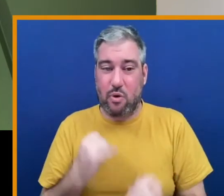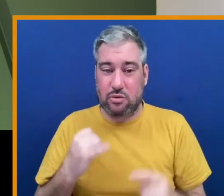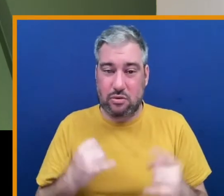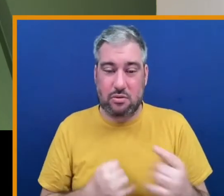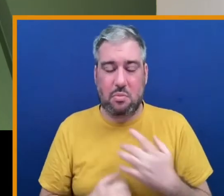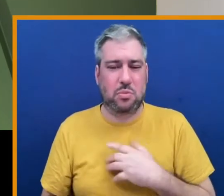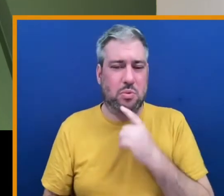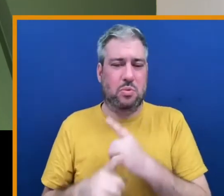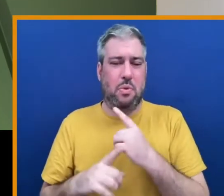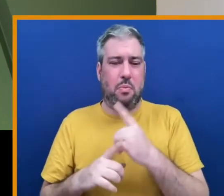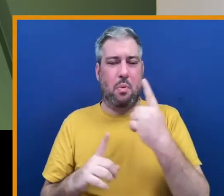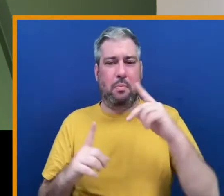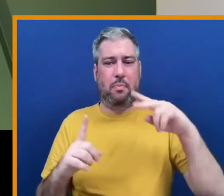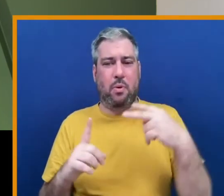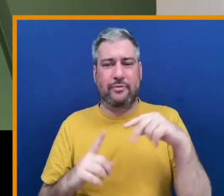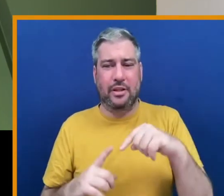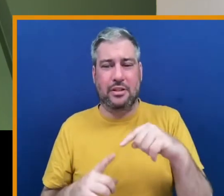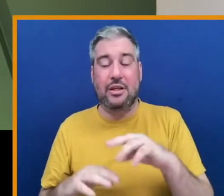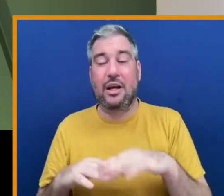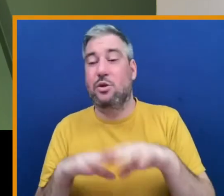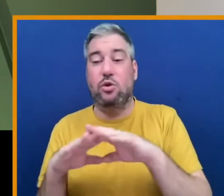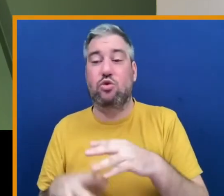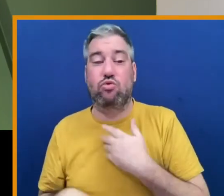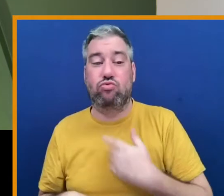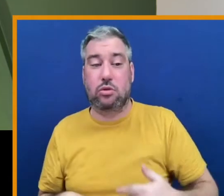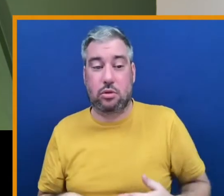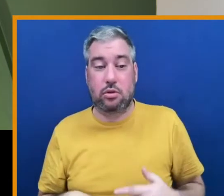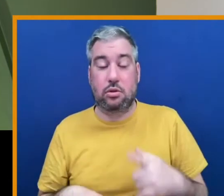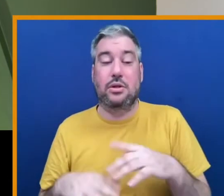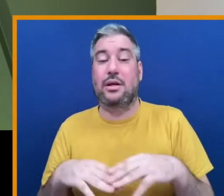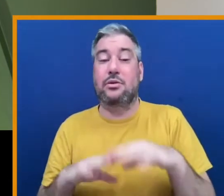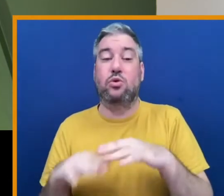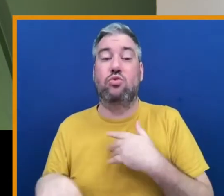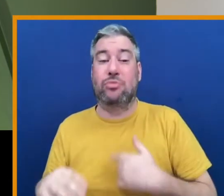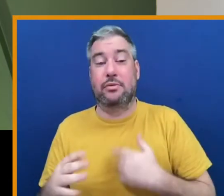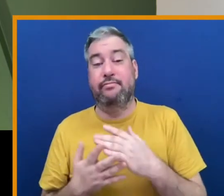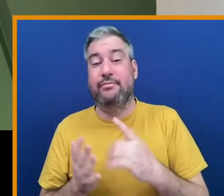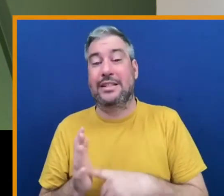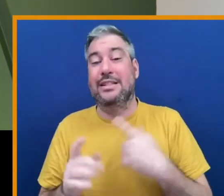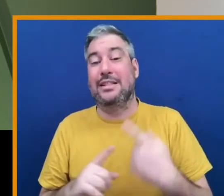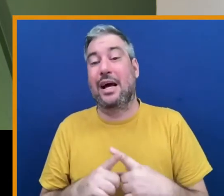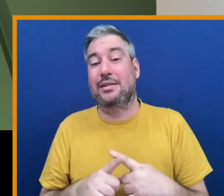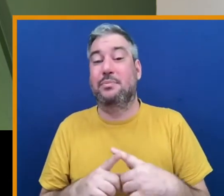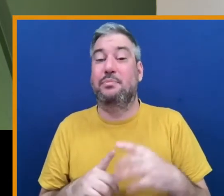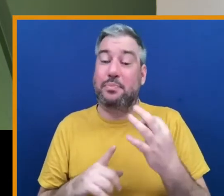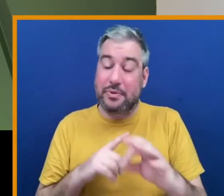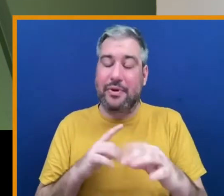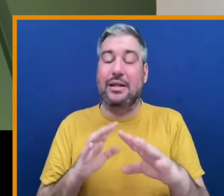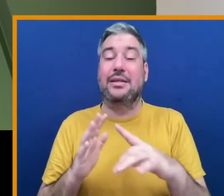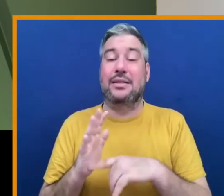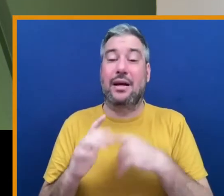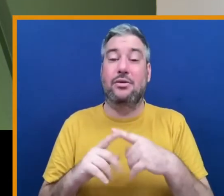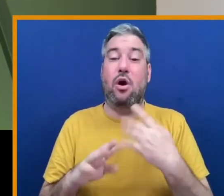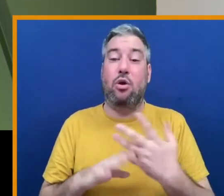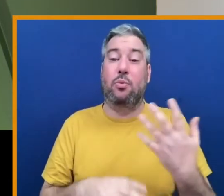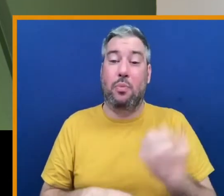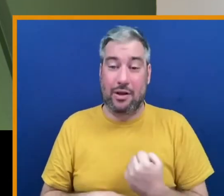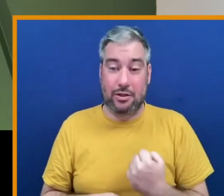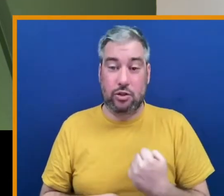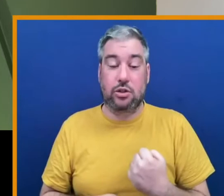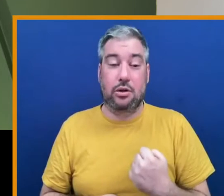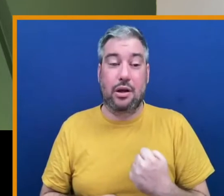tax, specifically a tax on wages. Income from other sources, such as pensions, share dividends, some